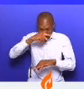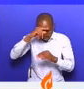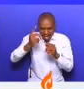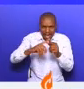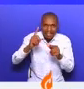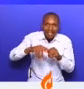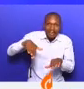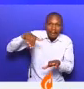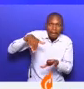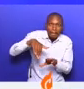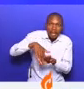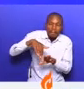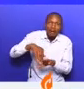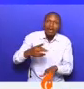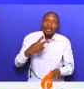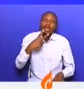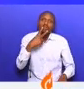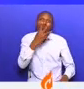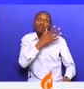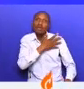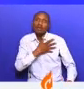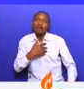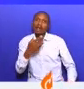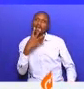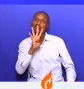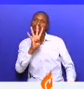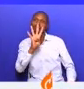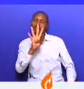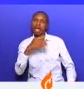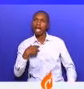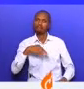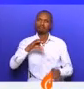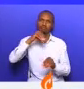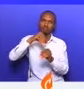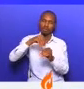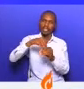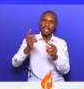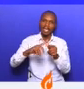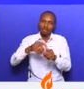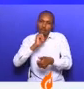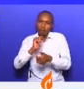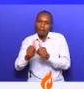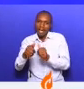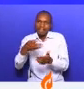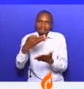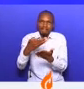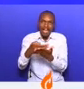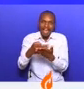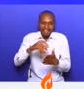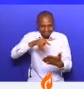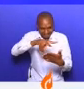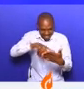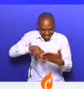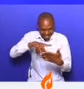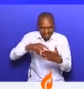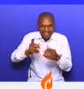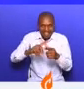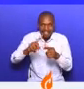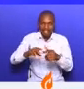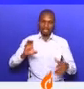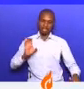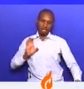Wabunge chimibere na bane banyara ko bagwaka asoko yete finance bill ira chinyara ko bakego somwa ase committee